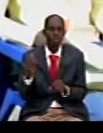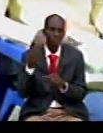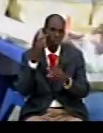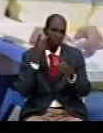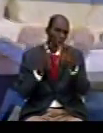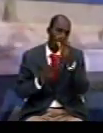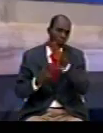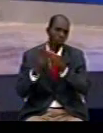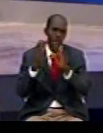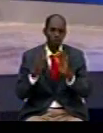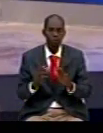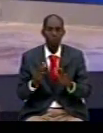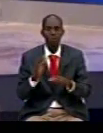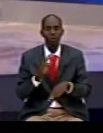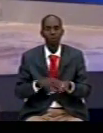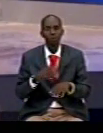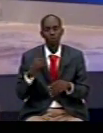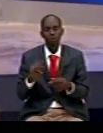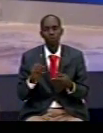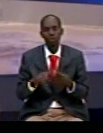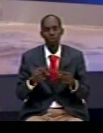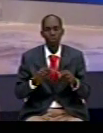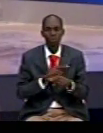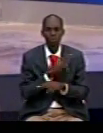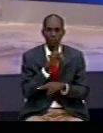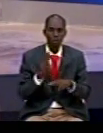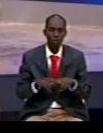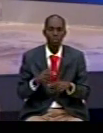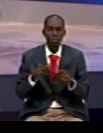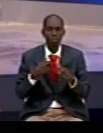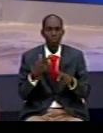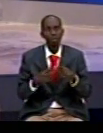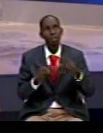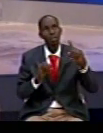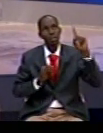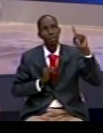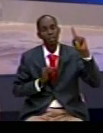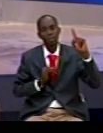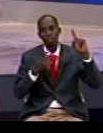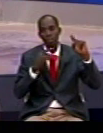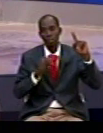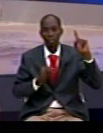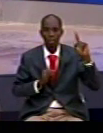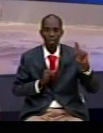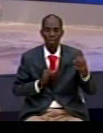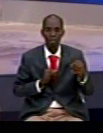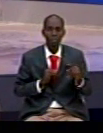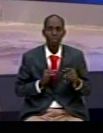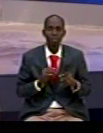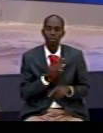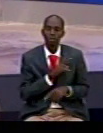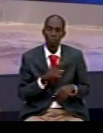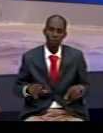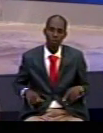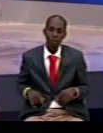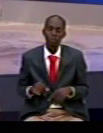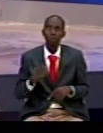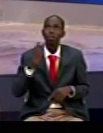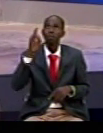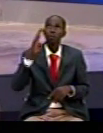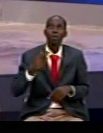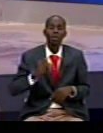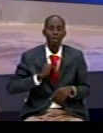the nations. Then said I, ah, Lord God, behold, I cannot